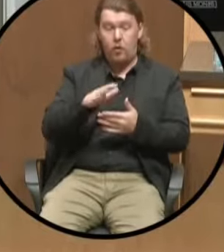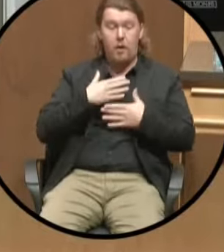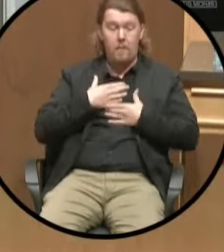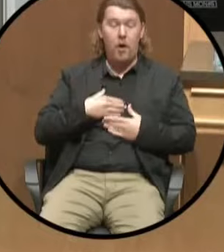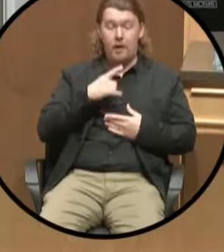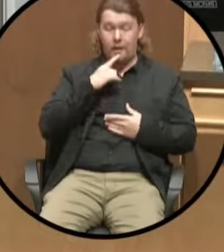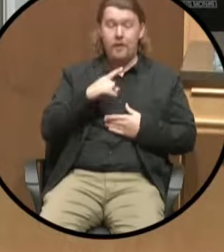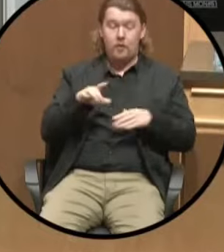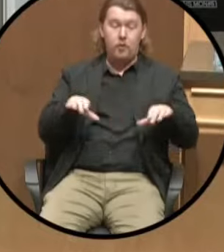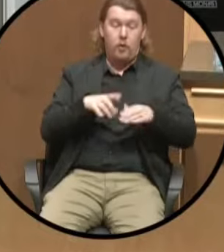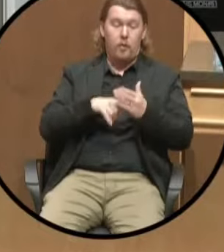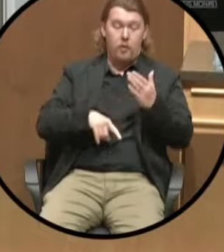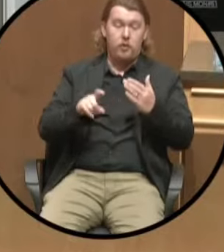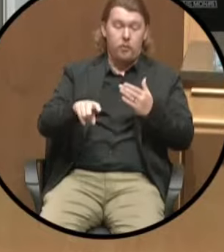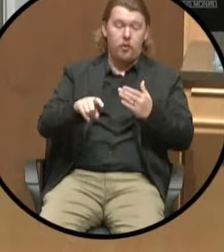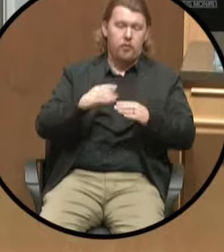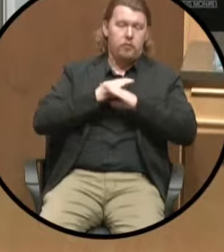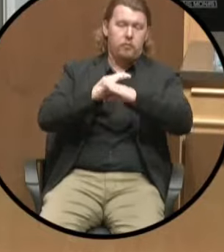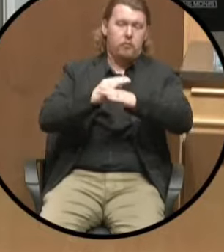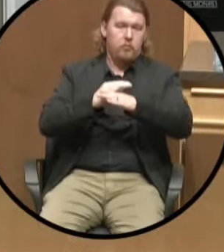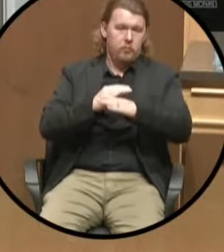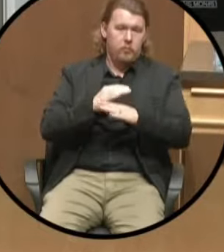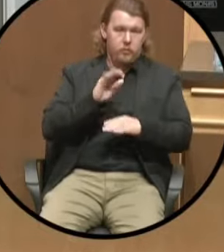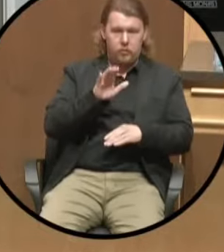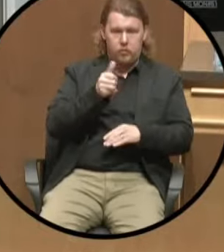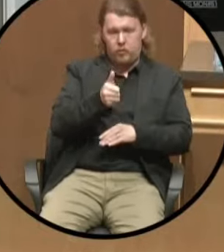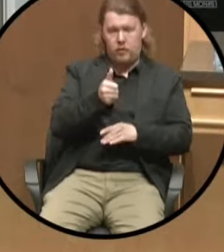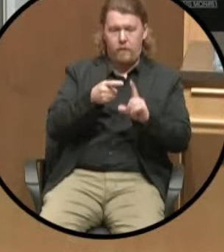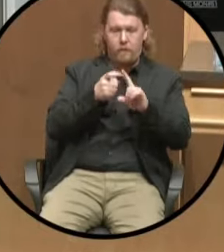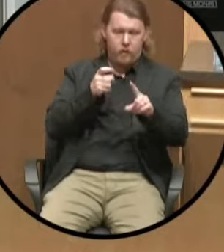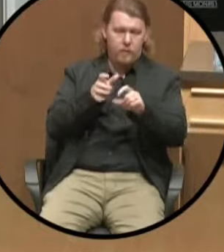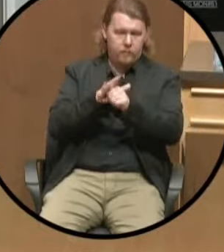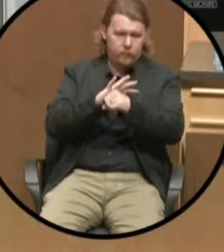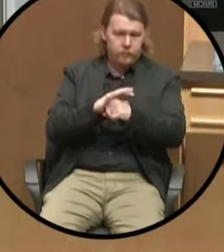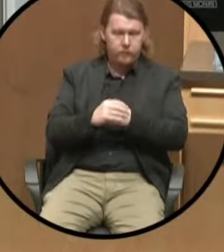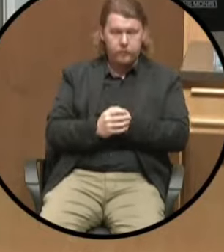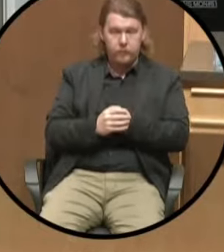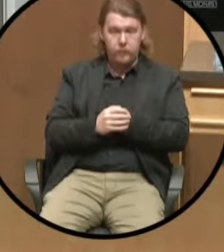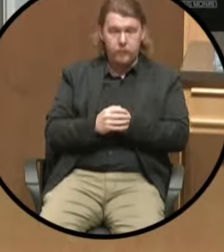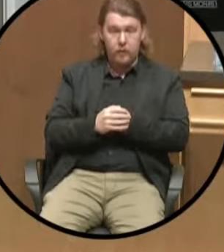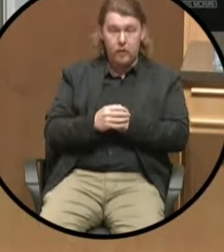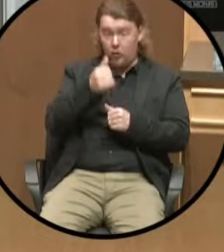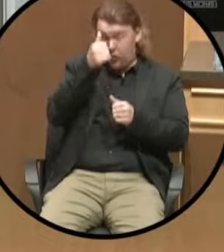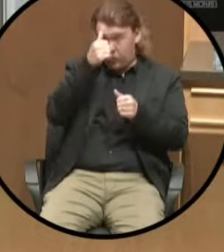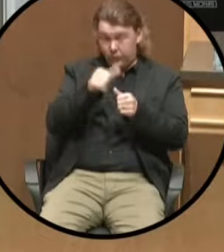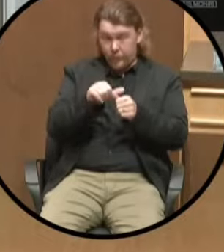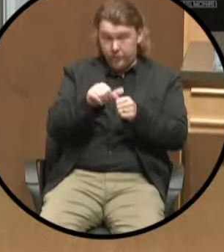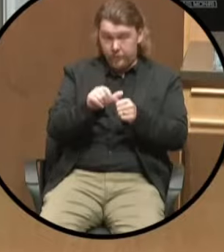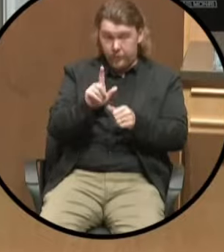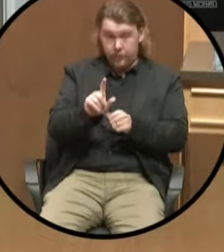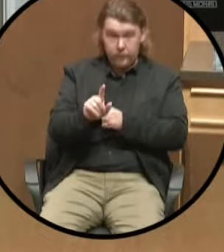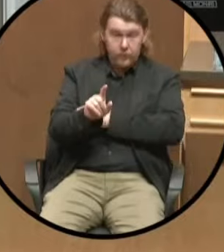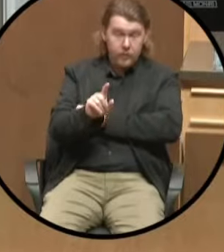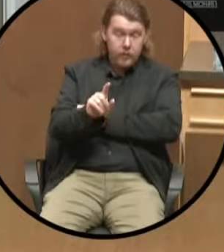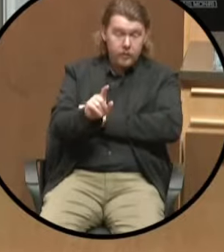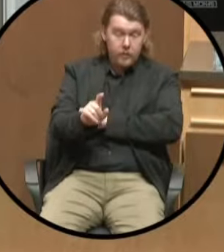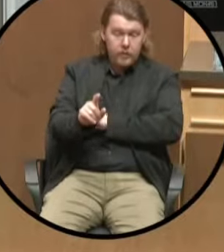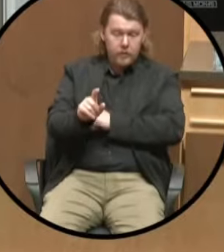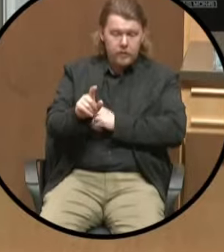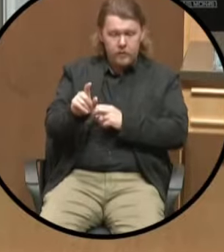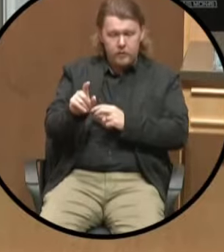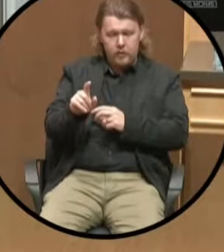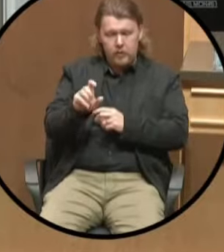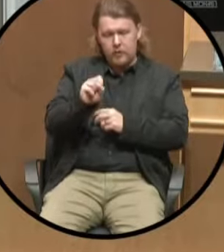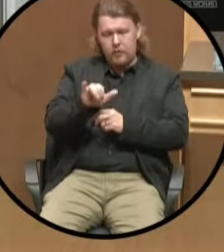against a virus that you can possibly get. So the thing to keep in mind, the side effects